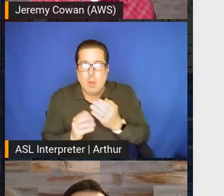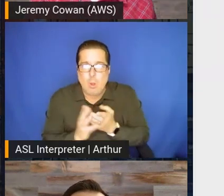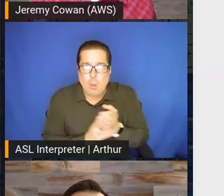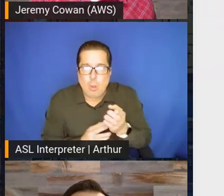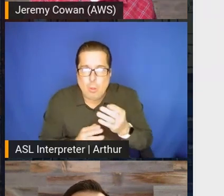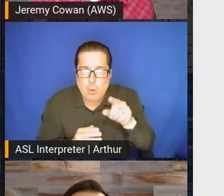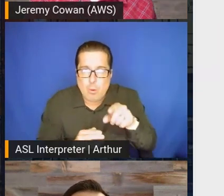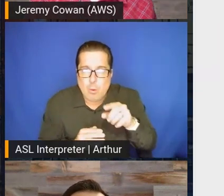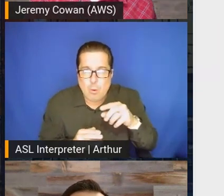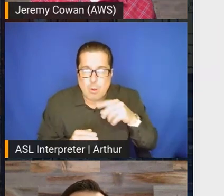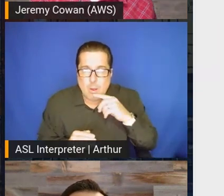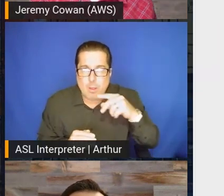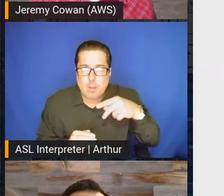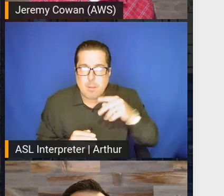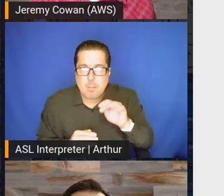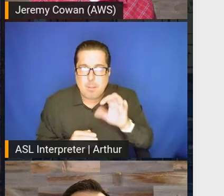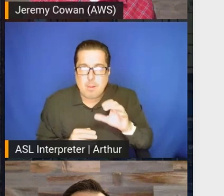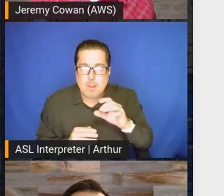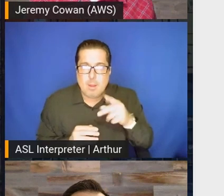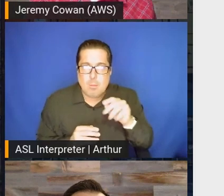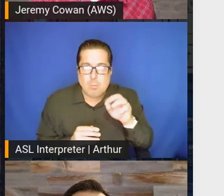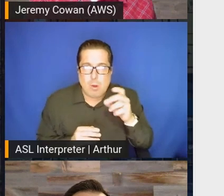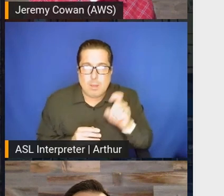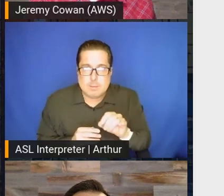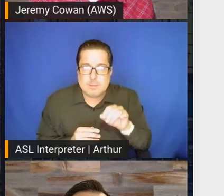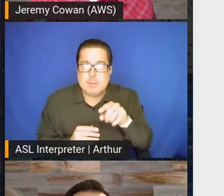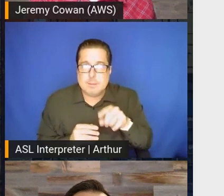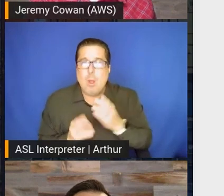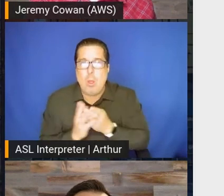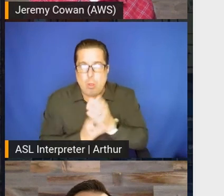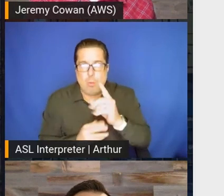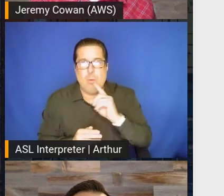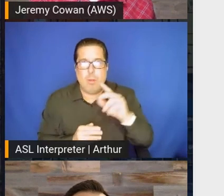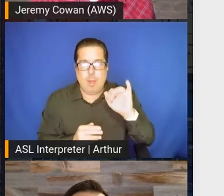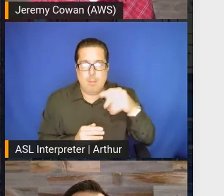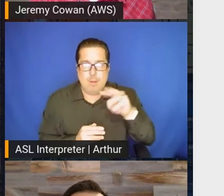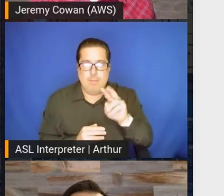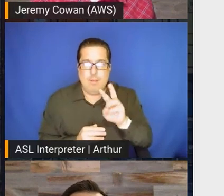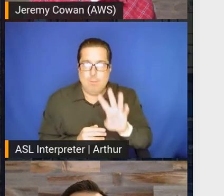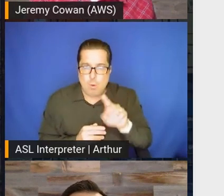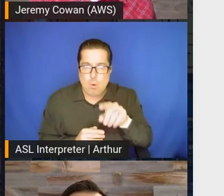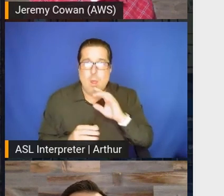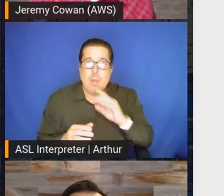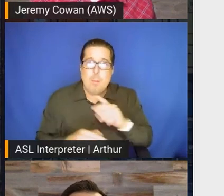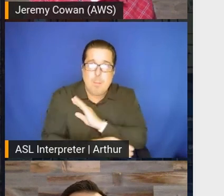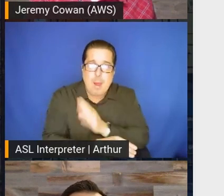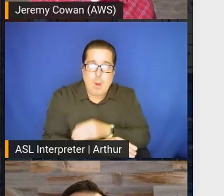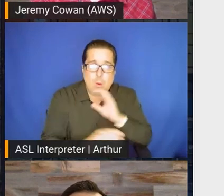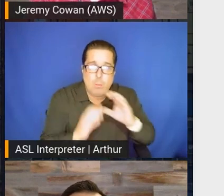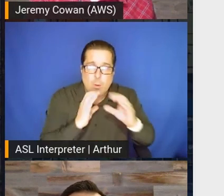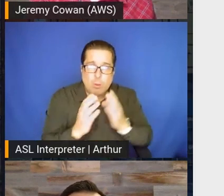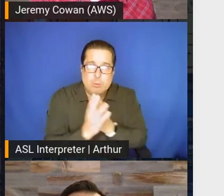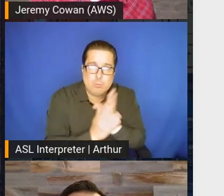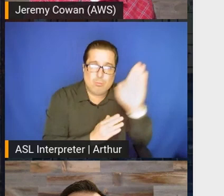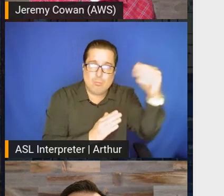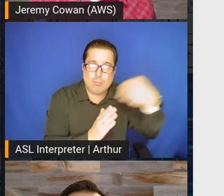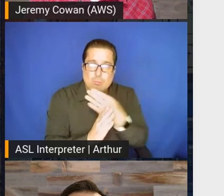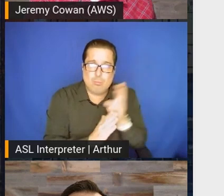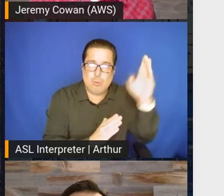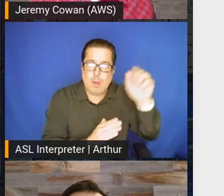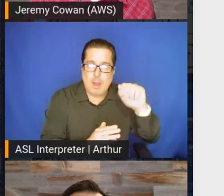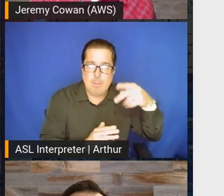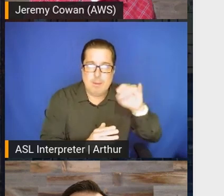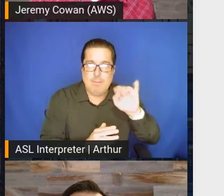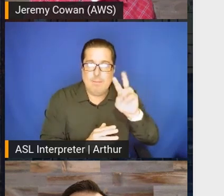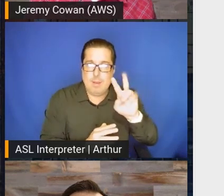kubeproxy, all those go through the IPv4, and as well as pod communication to our API